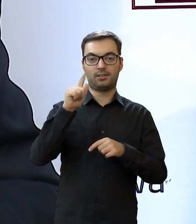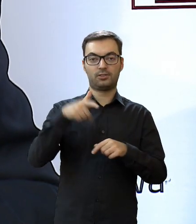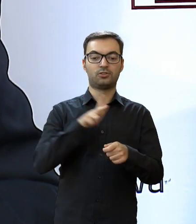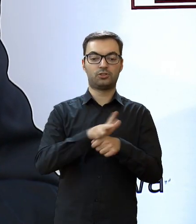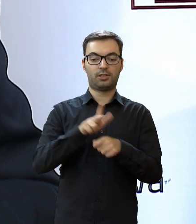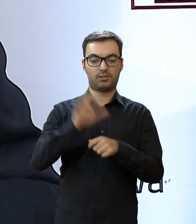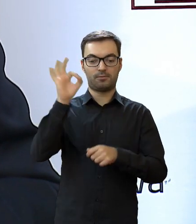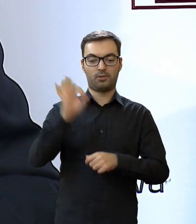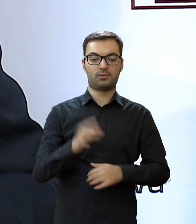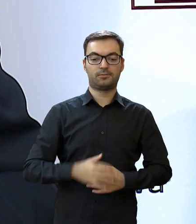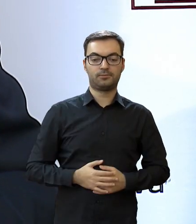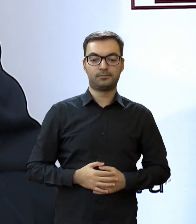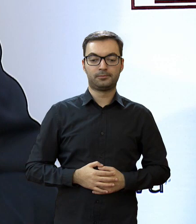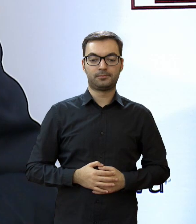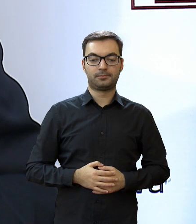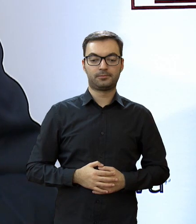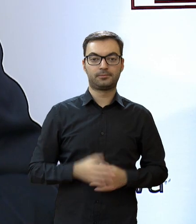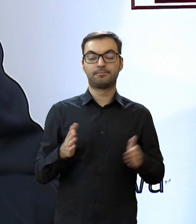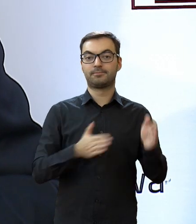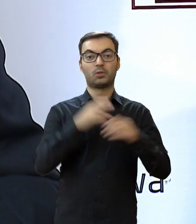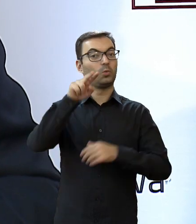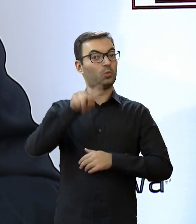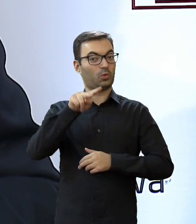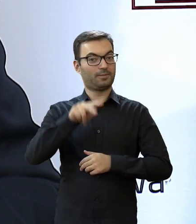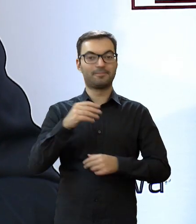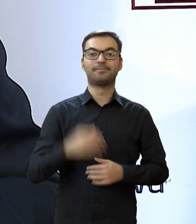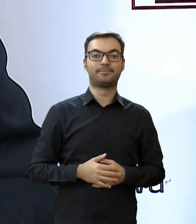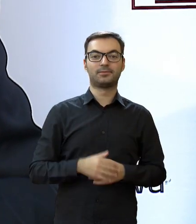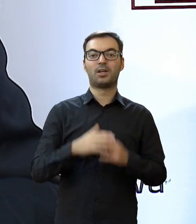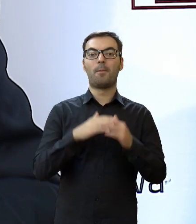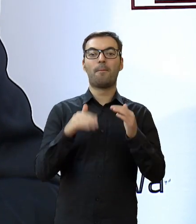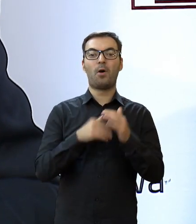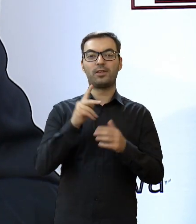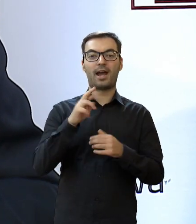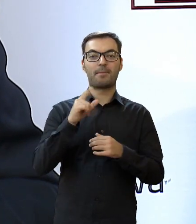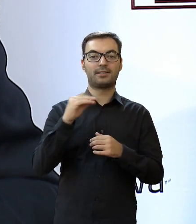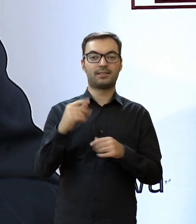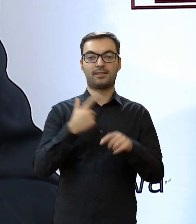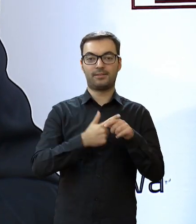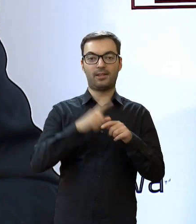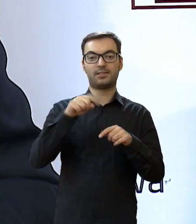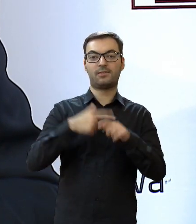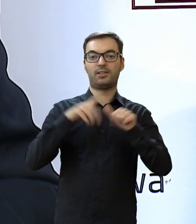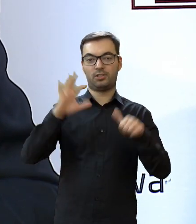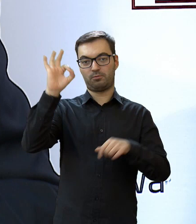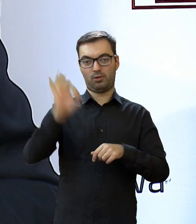As for provinces, the highest turnout was noted in Małopolskie,